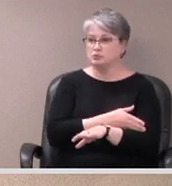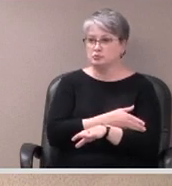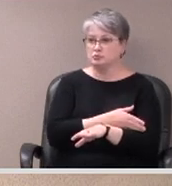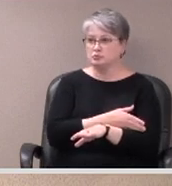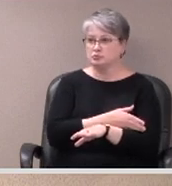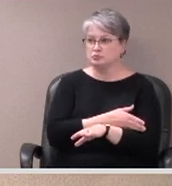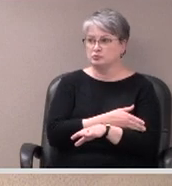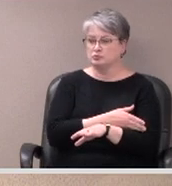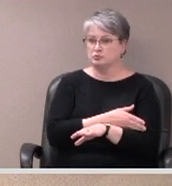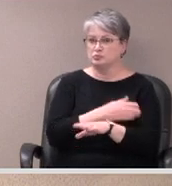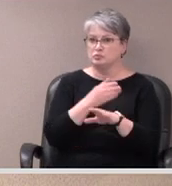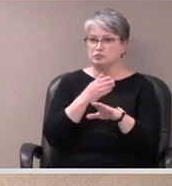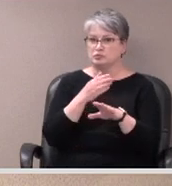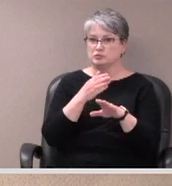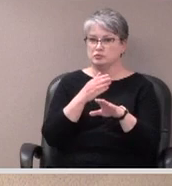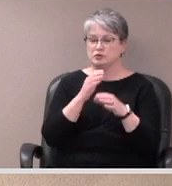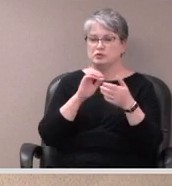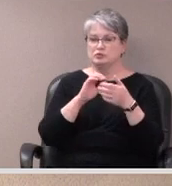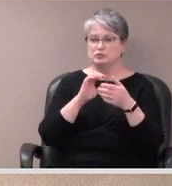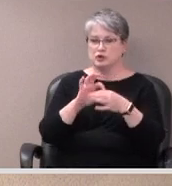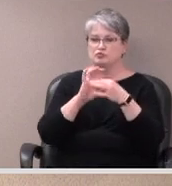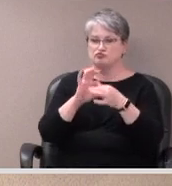as it relates to equity?